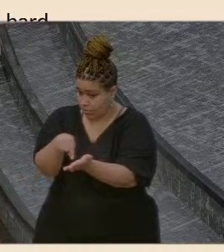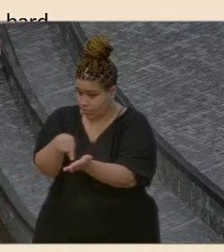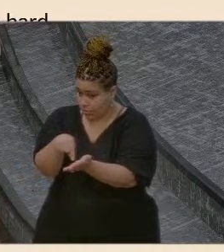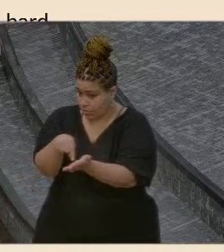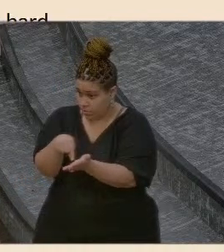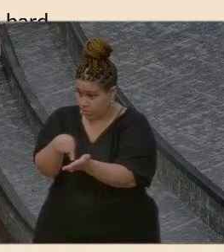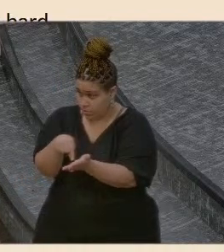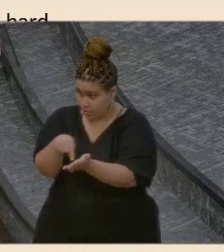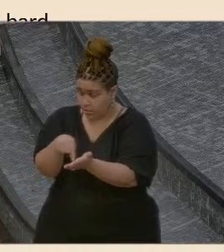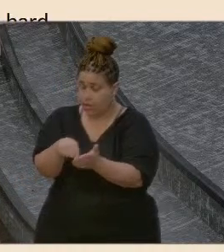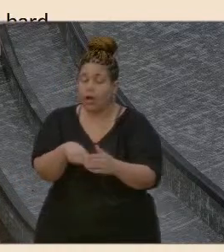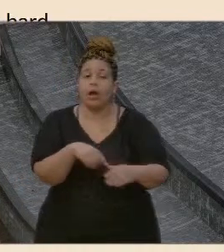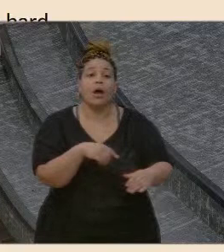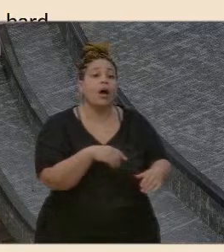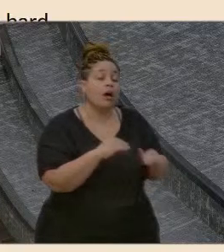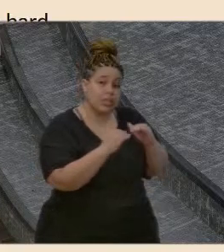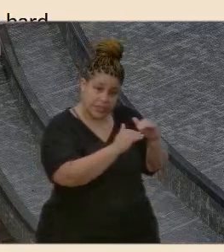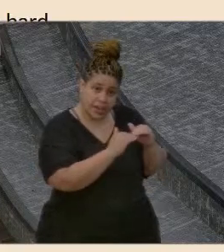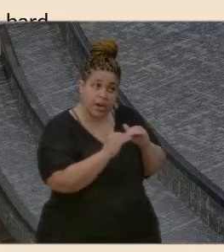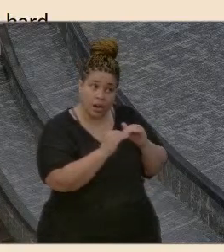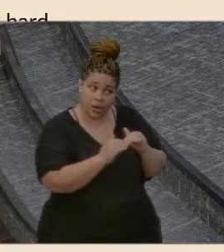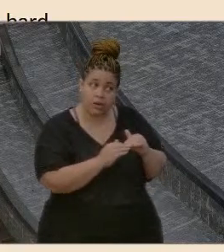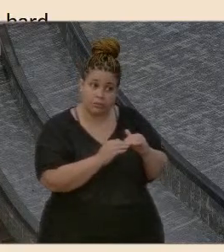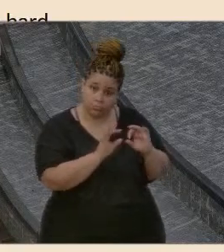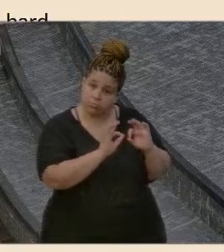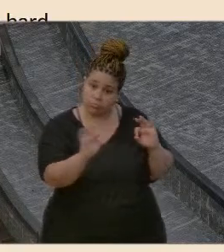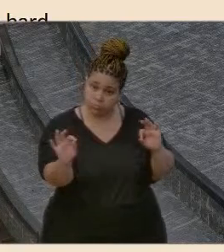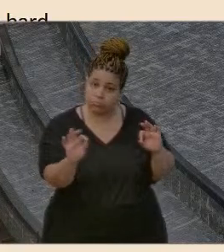I think that's a fair statement. Okay.